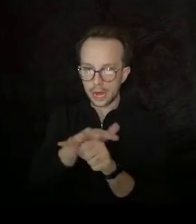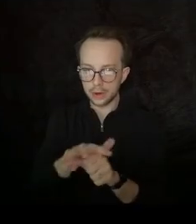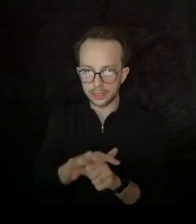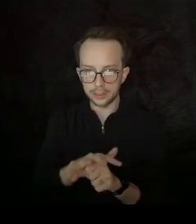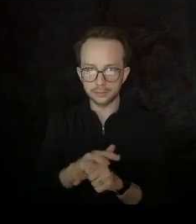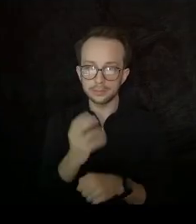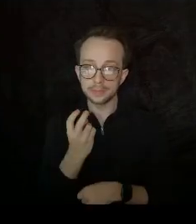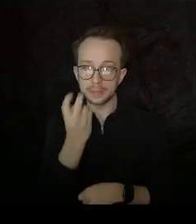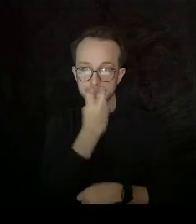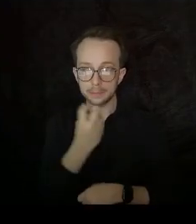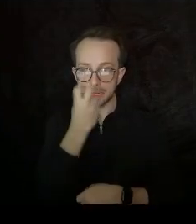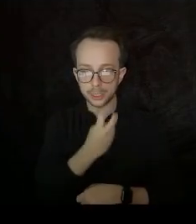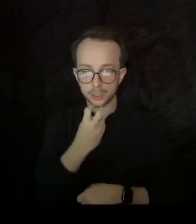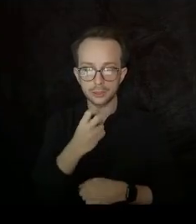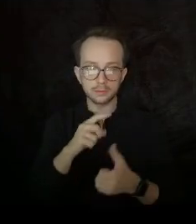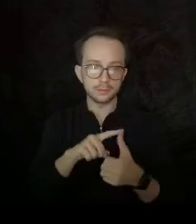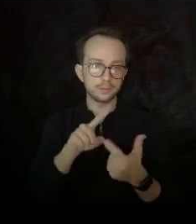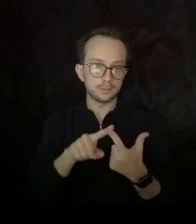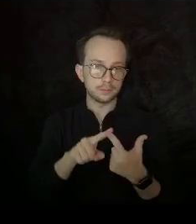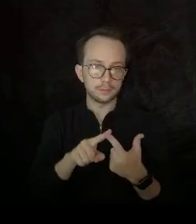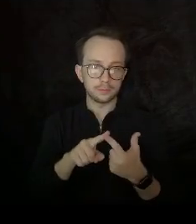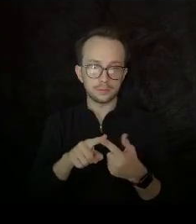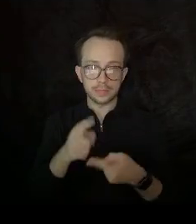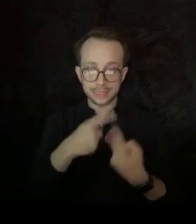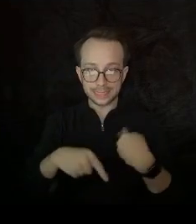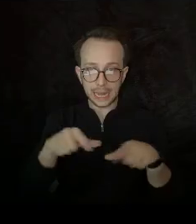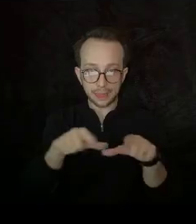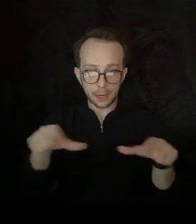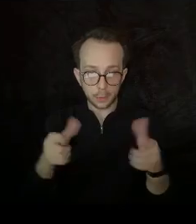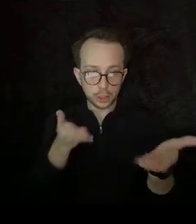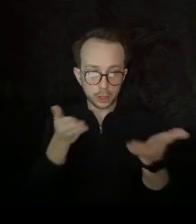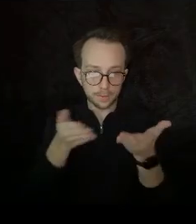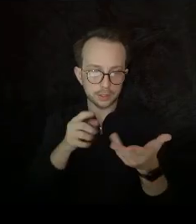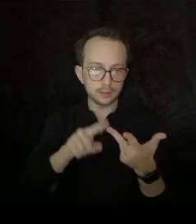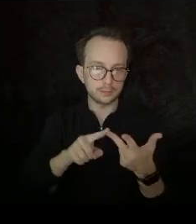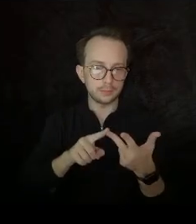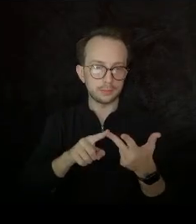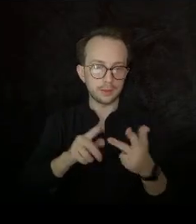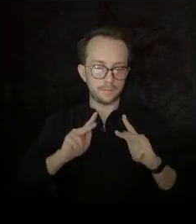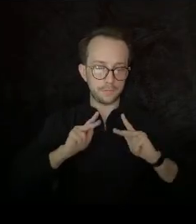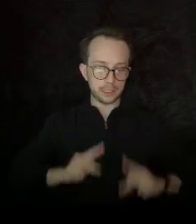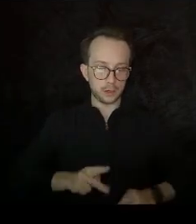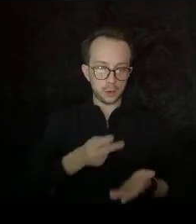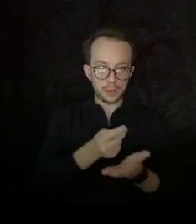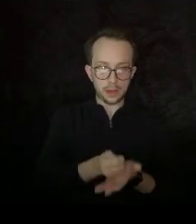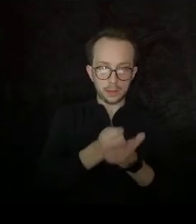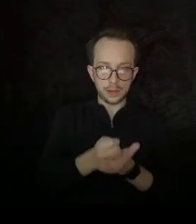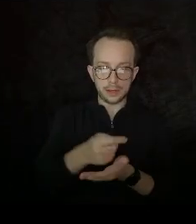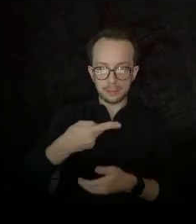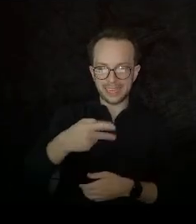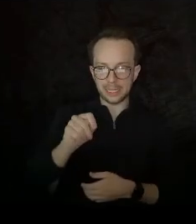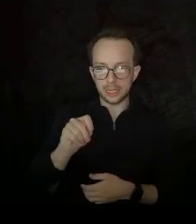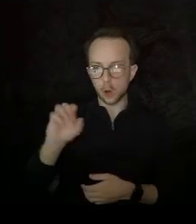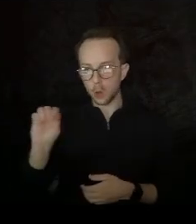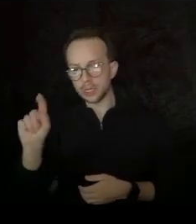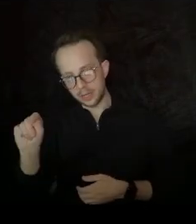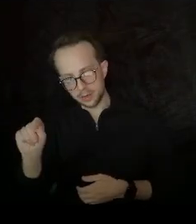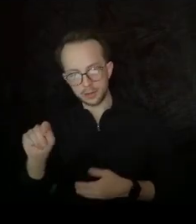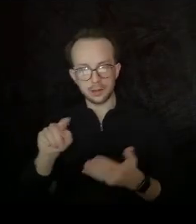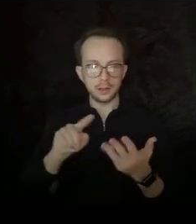services, sign language services, physical or occupational therapy, and